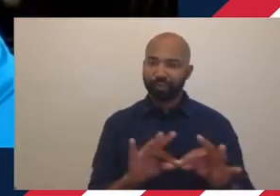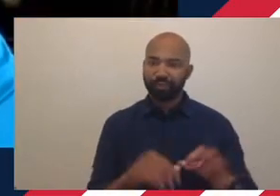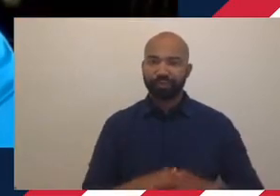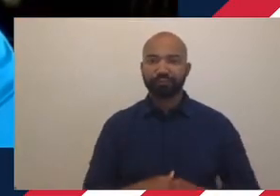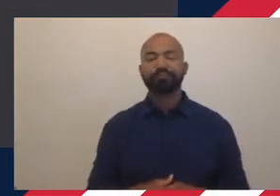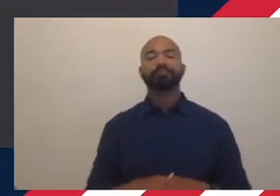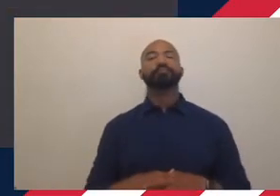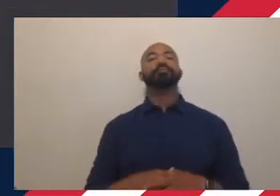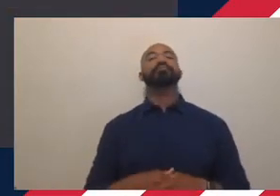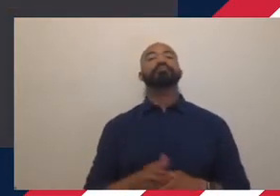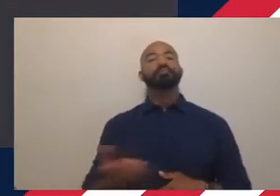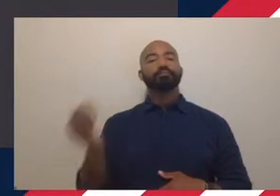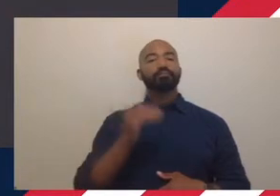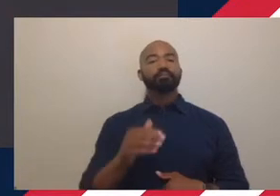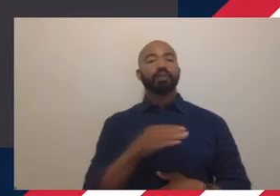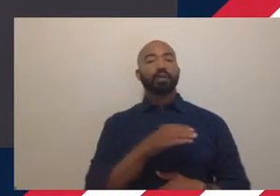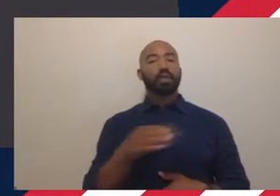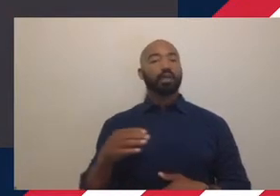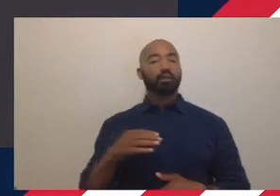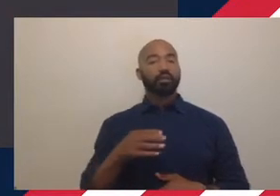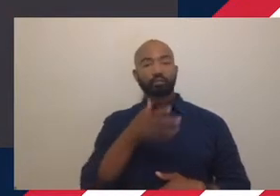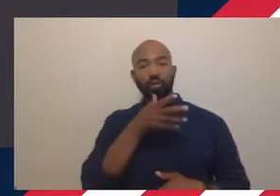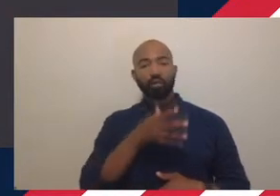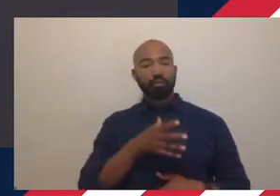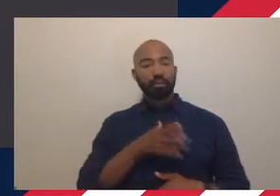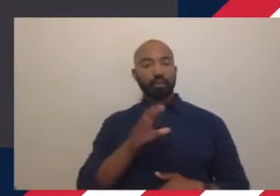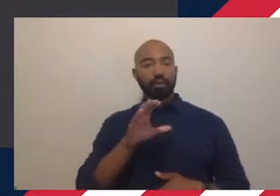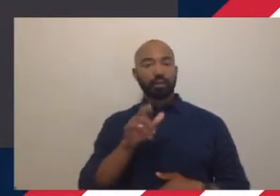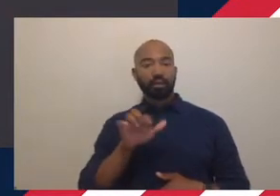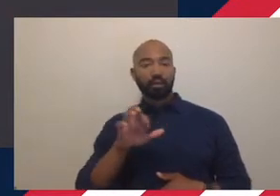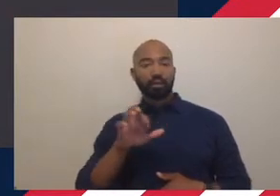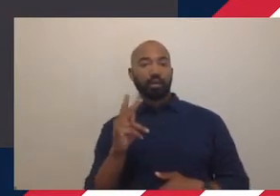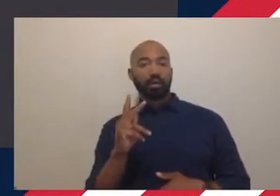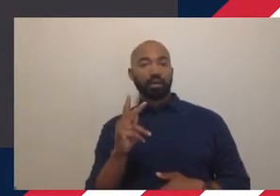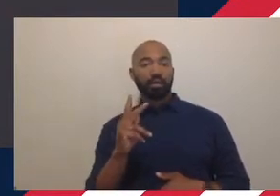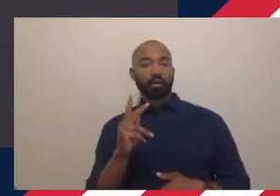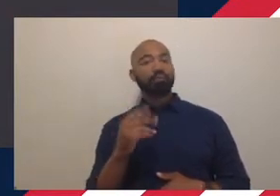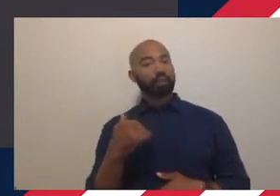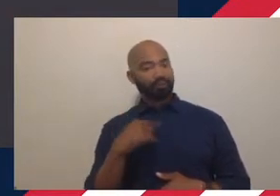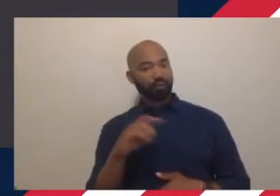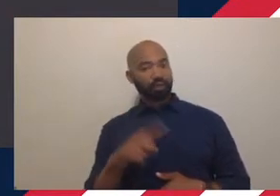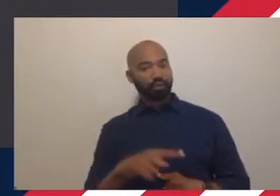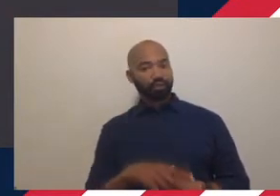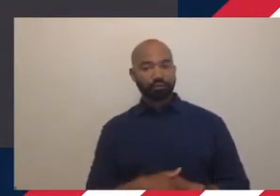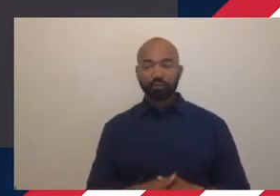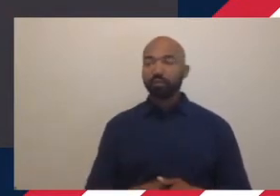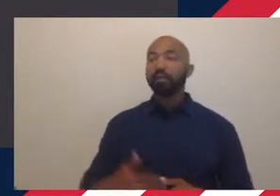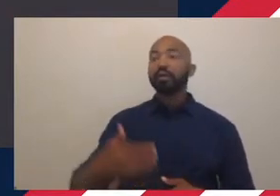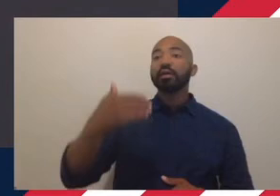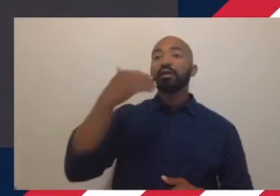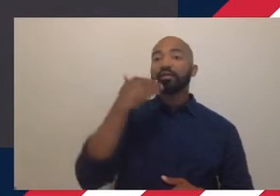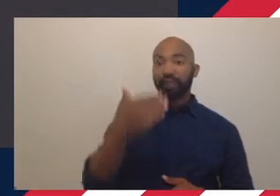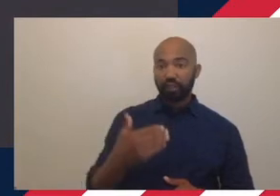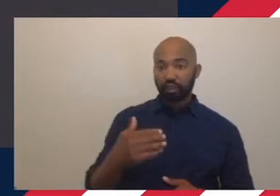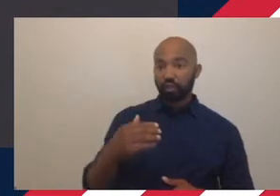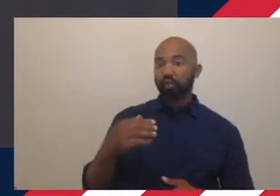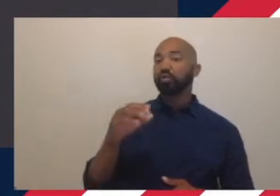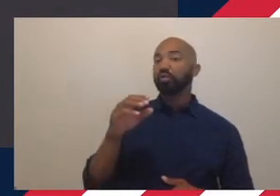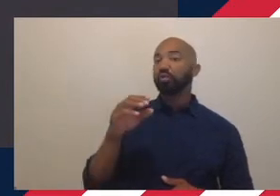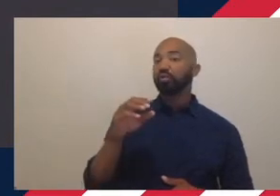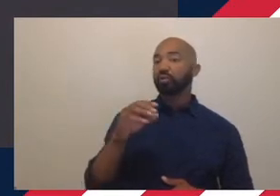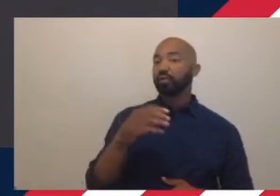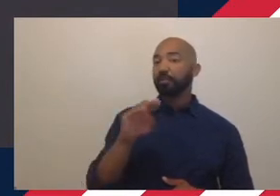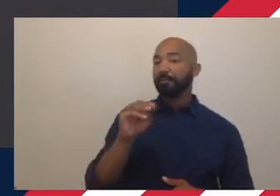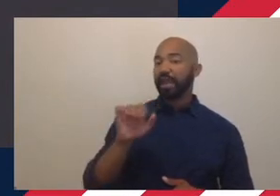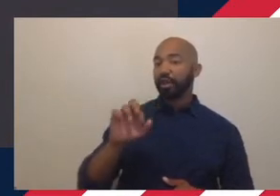question. Thank you, Madam Mayor. And I want to thank Trung for being a frontline worker, being